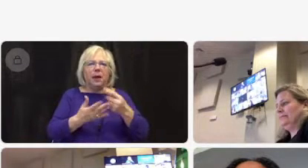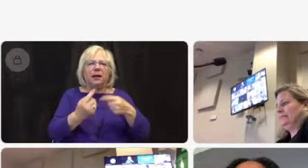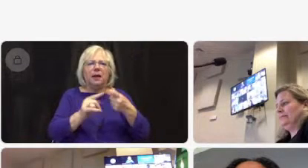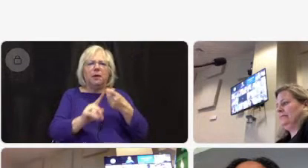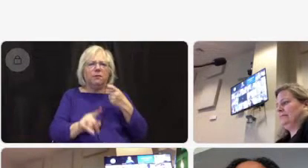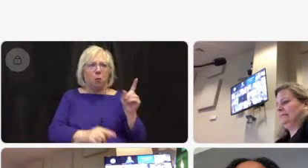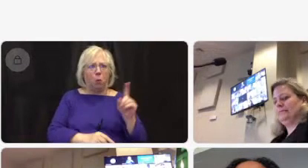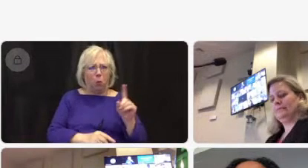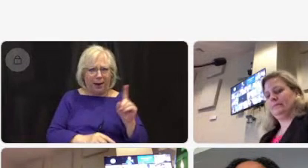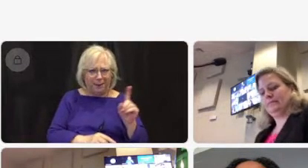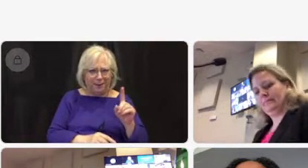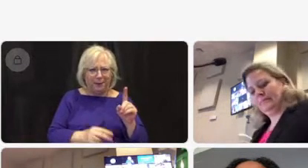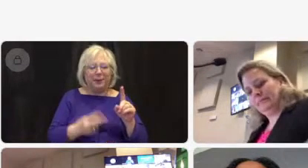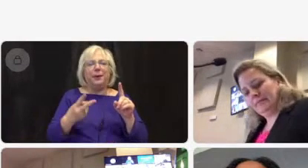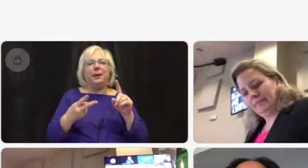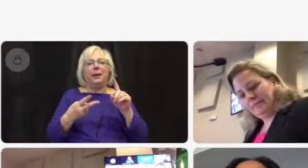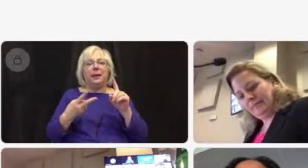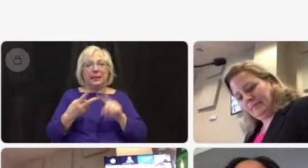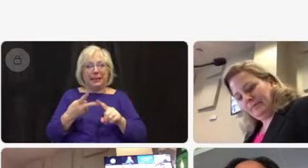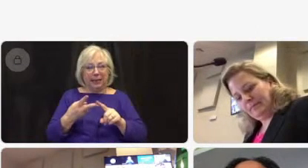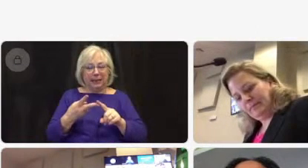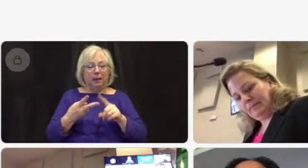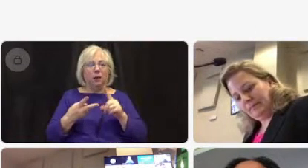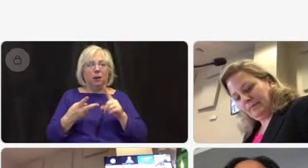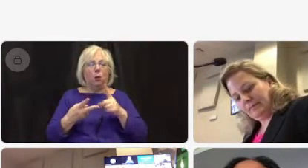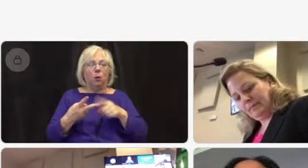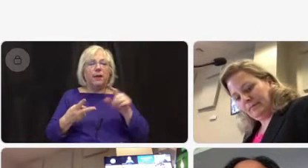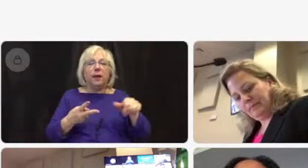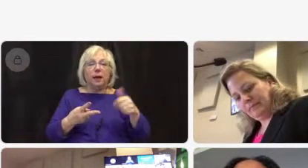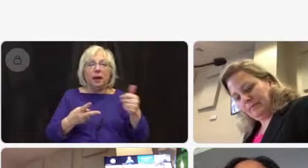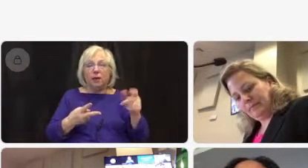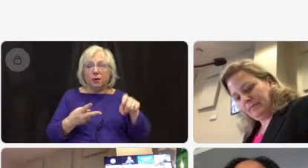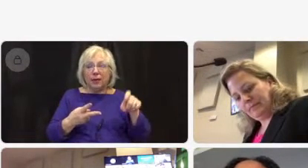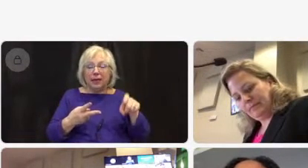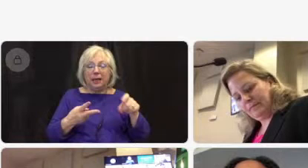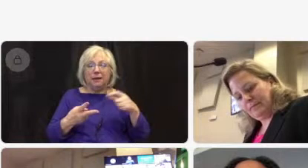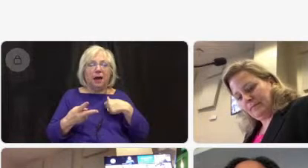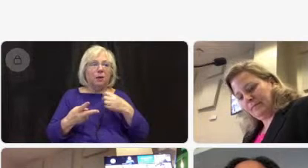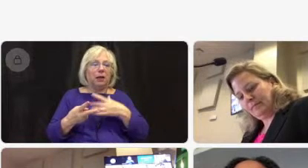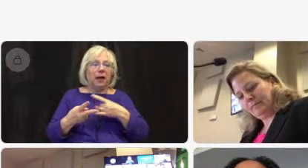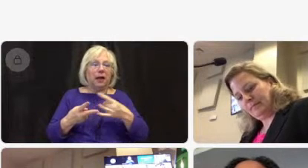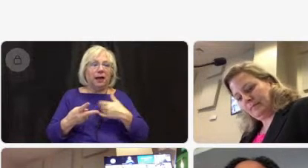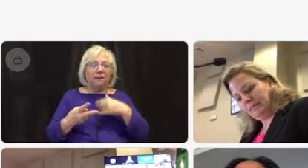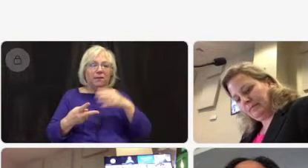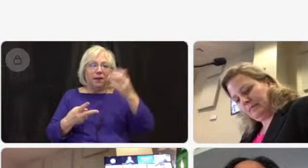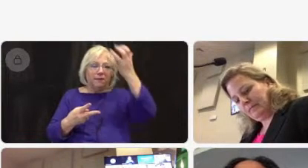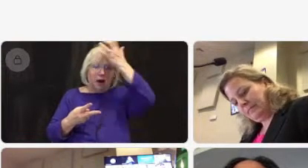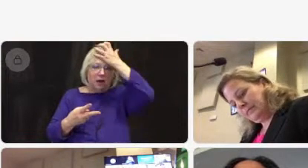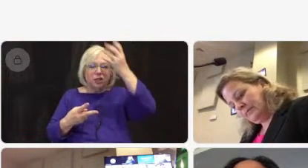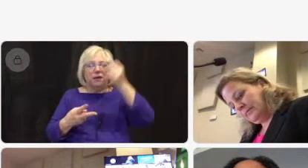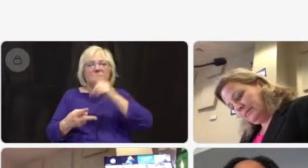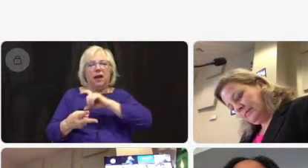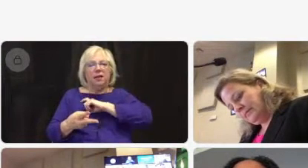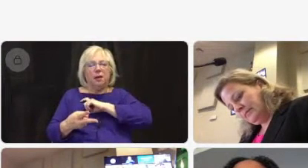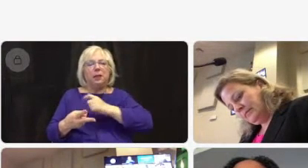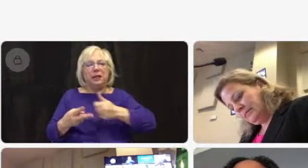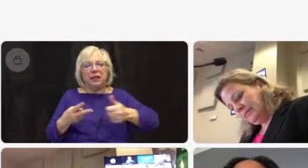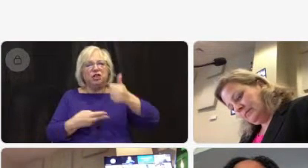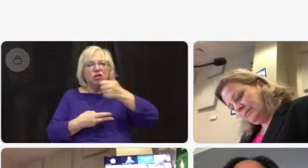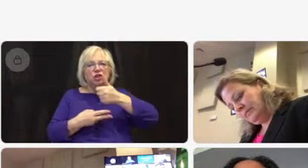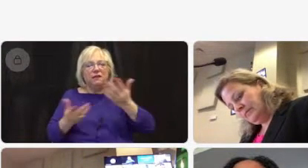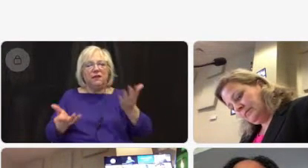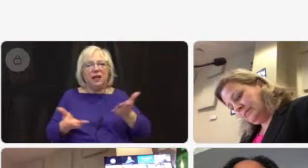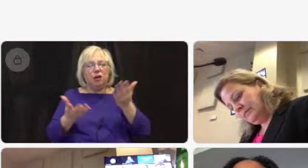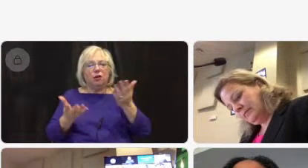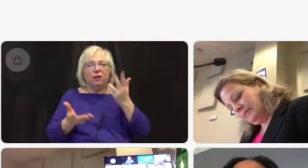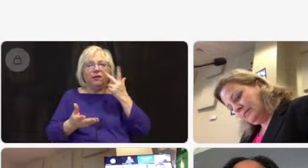ma'am. Secondly, what are the other needs? I would like to have the fire chief and the police chief here so we can hear if there's